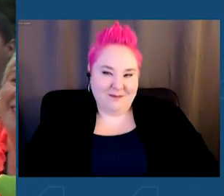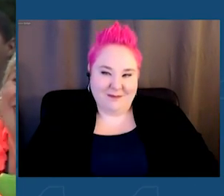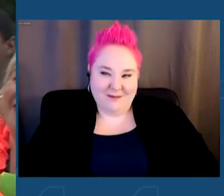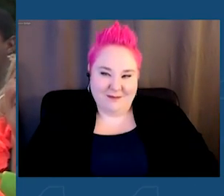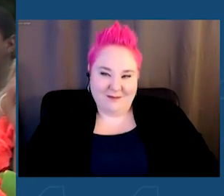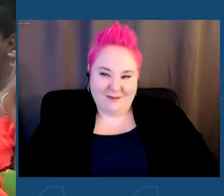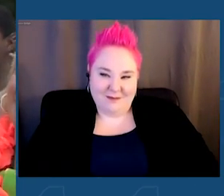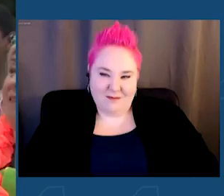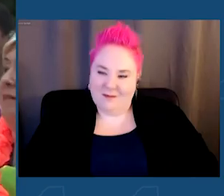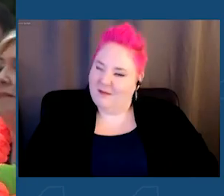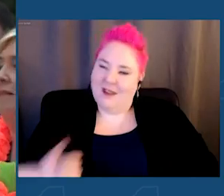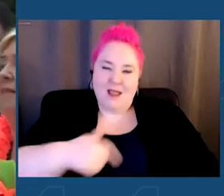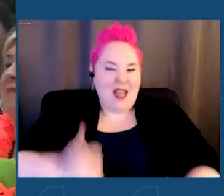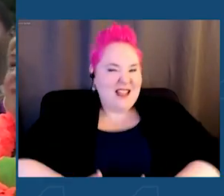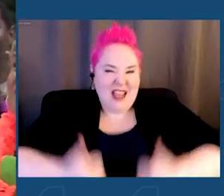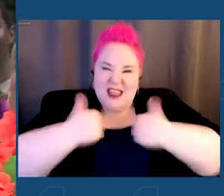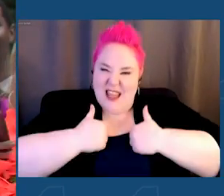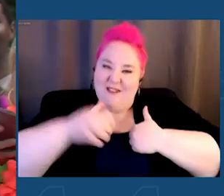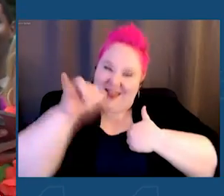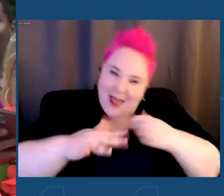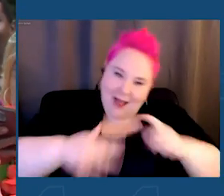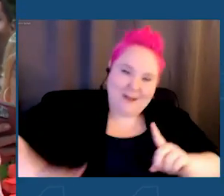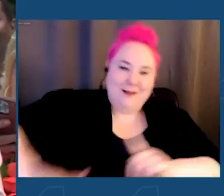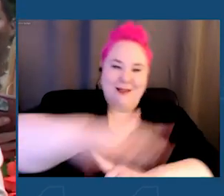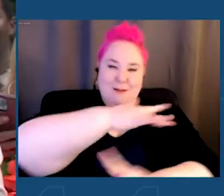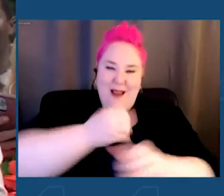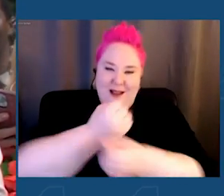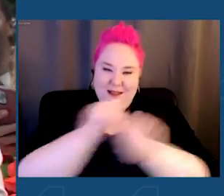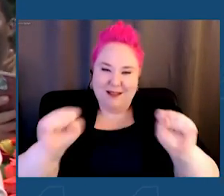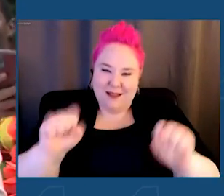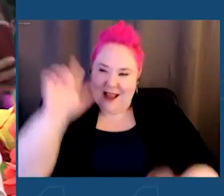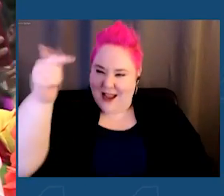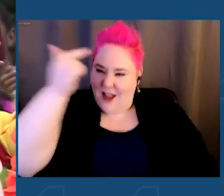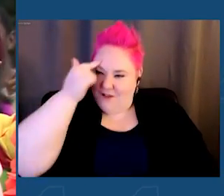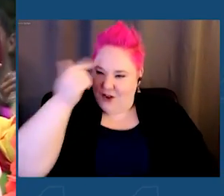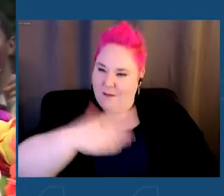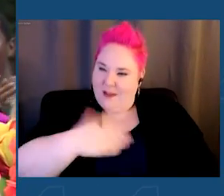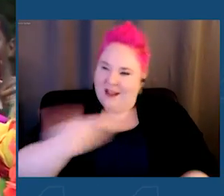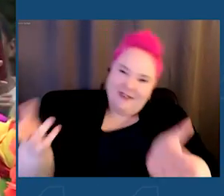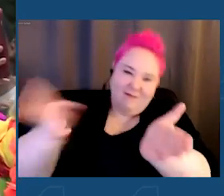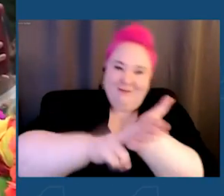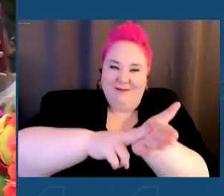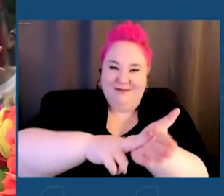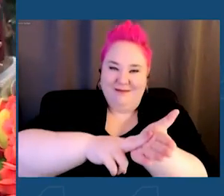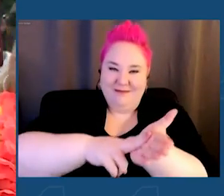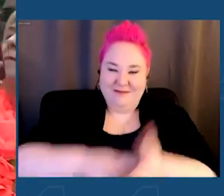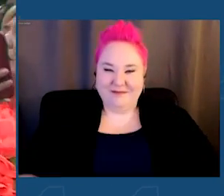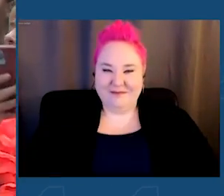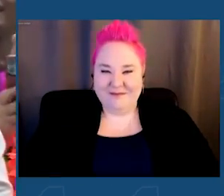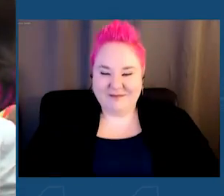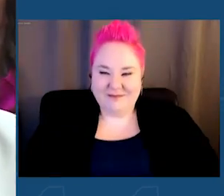Let's live in that space. Governor, please come on up and sign this bill.